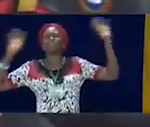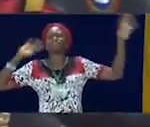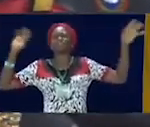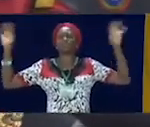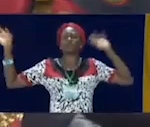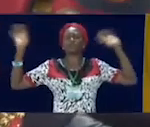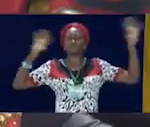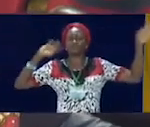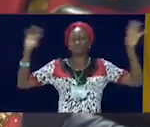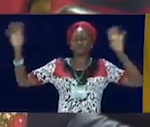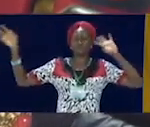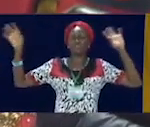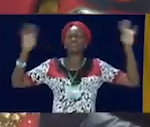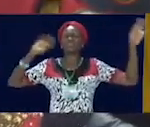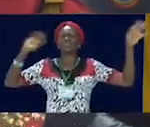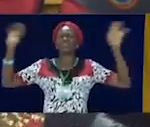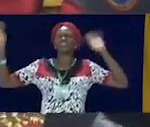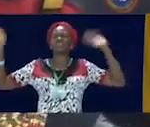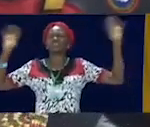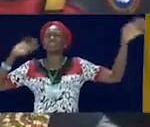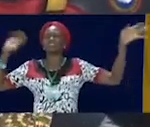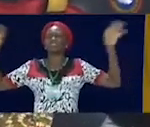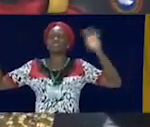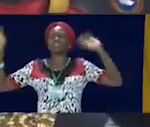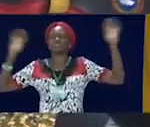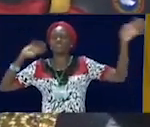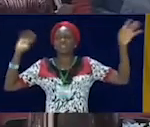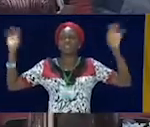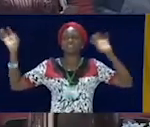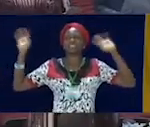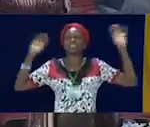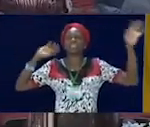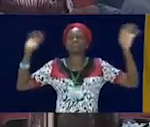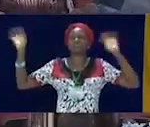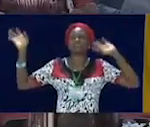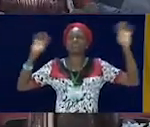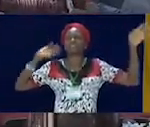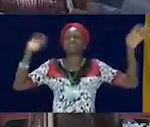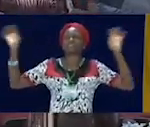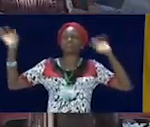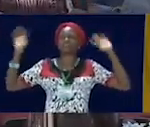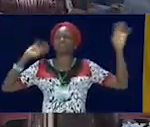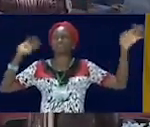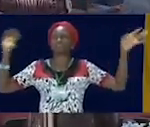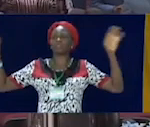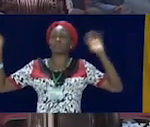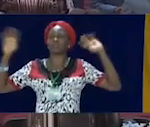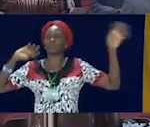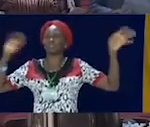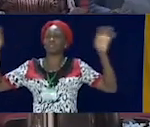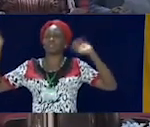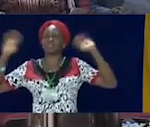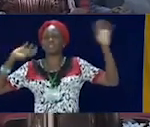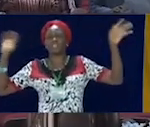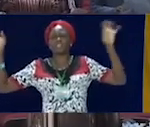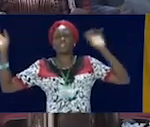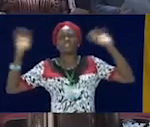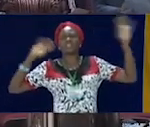Iro makatunde. Kundra mokuru mokashikire mokurundere mokushanta.